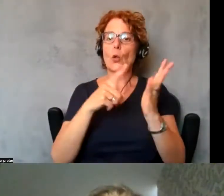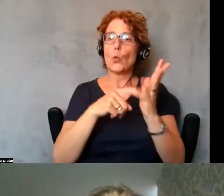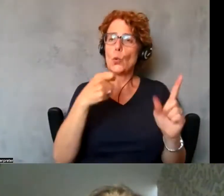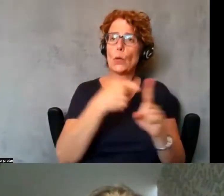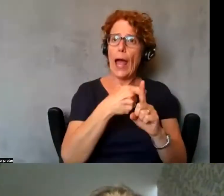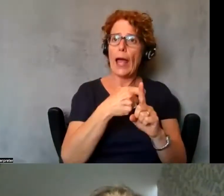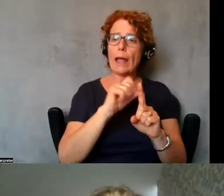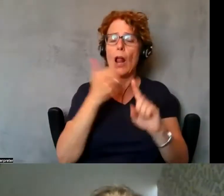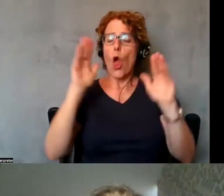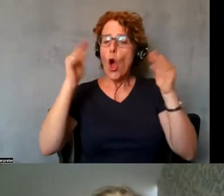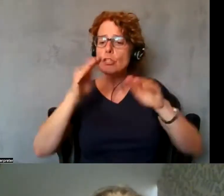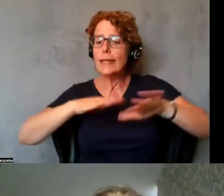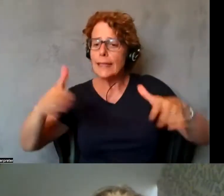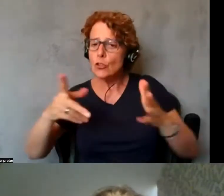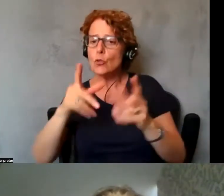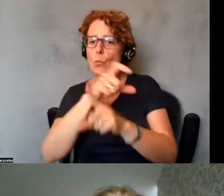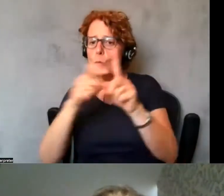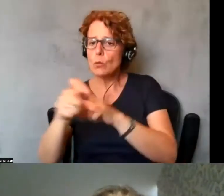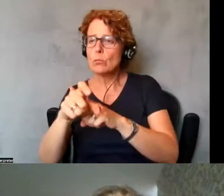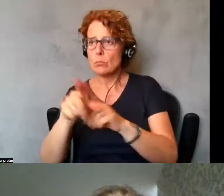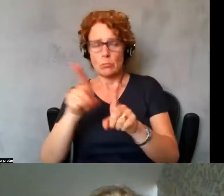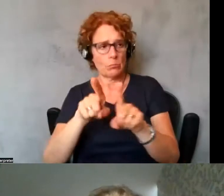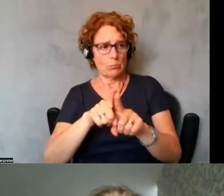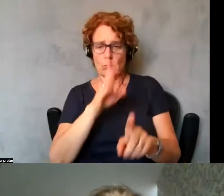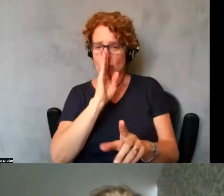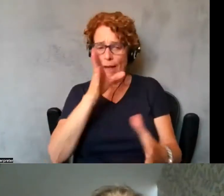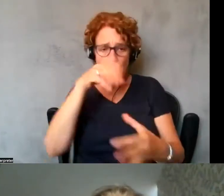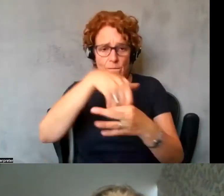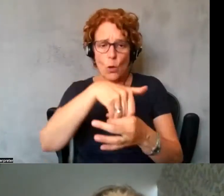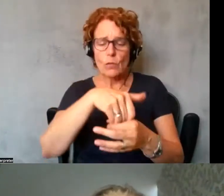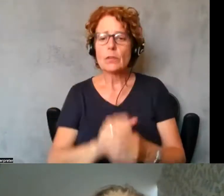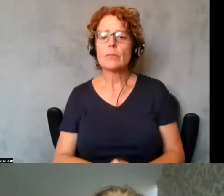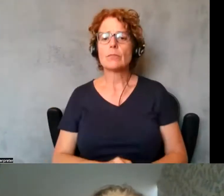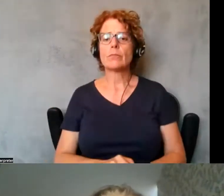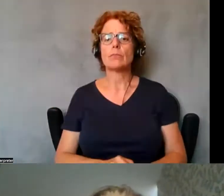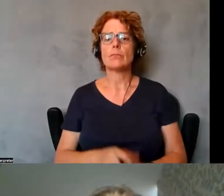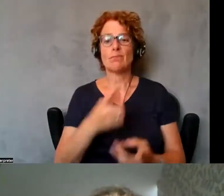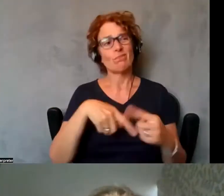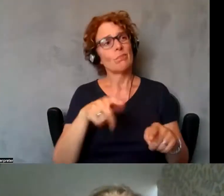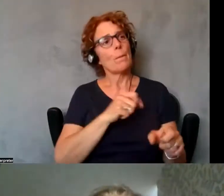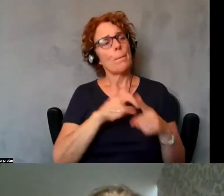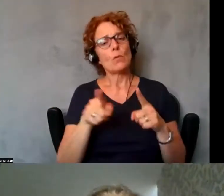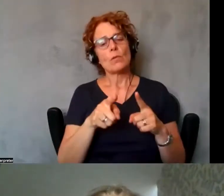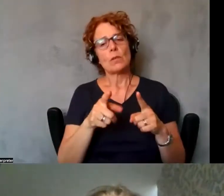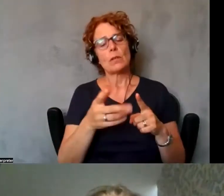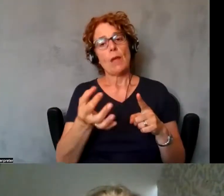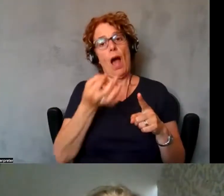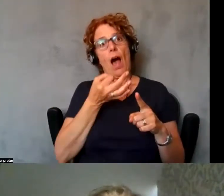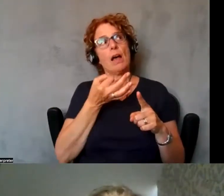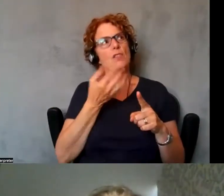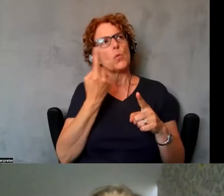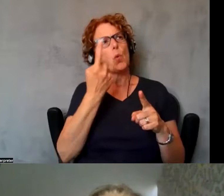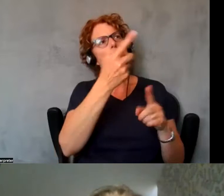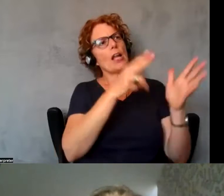community also have a direct role to play here. We will generally be asked by NICE,